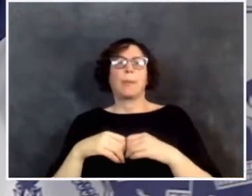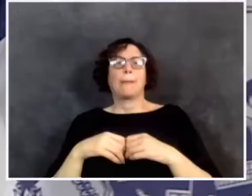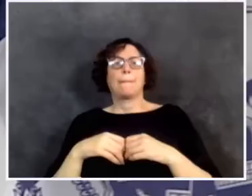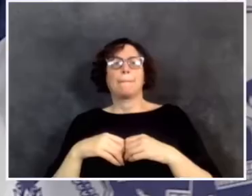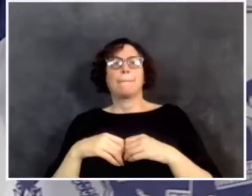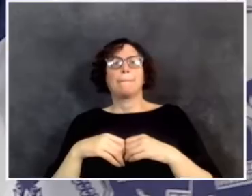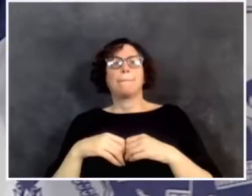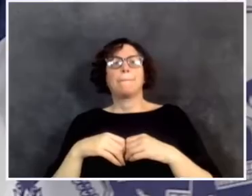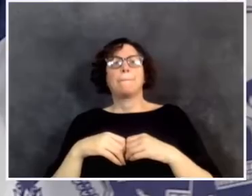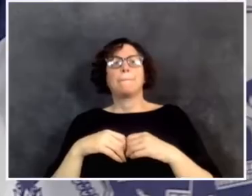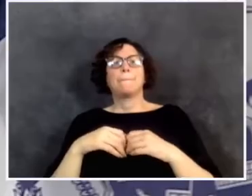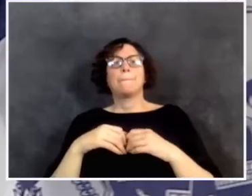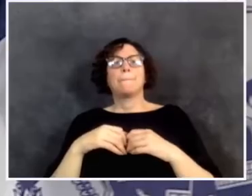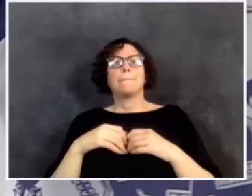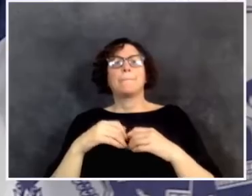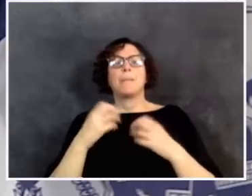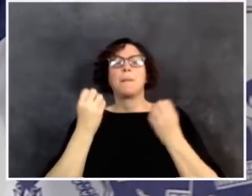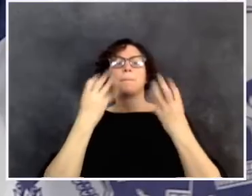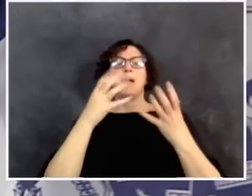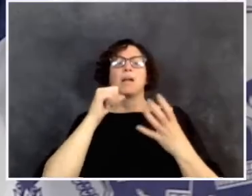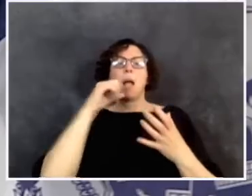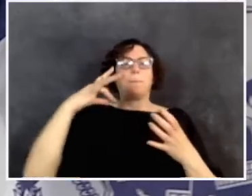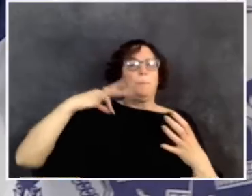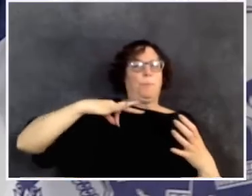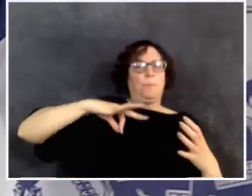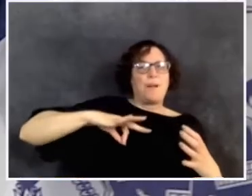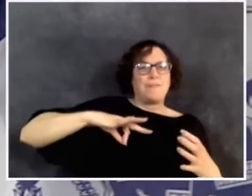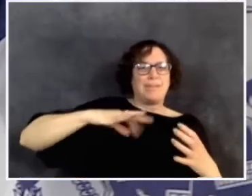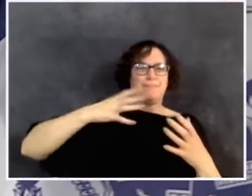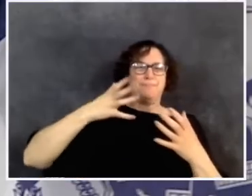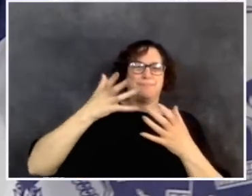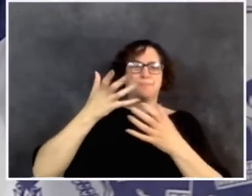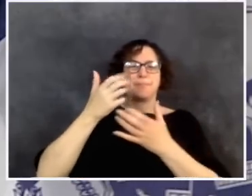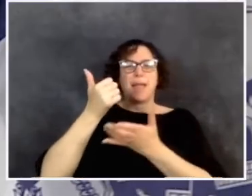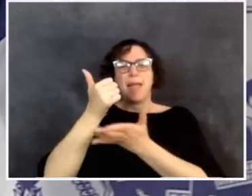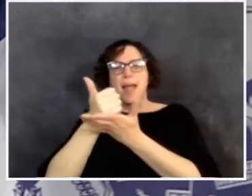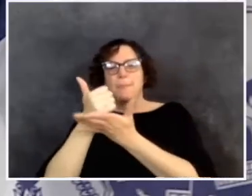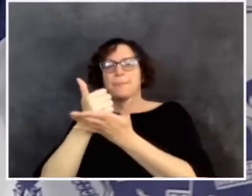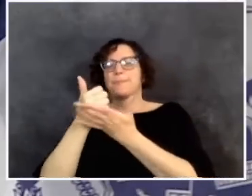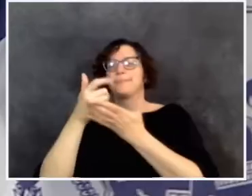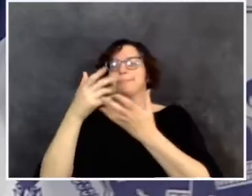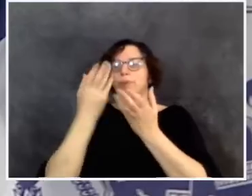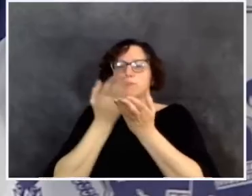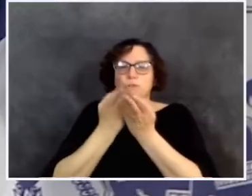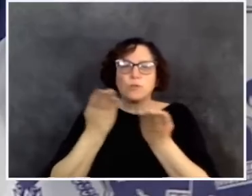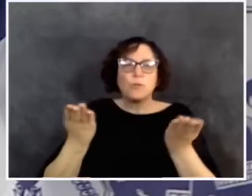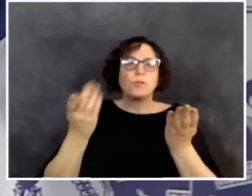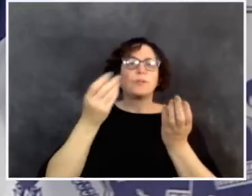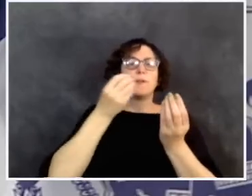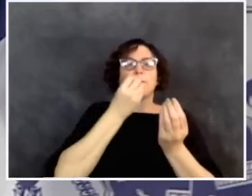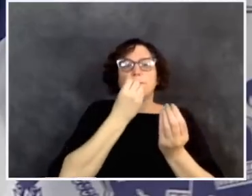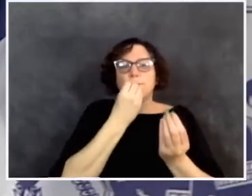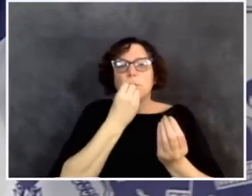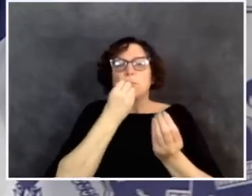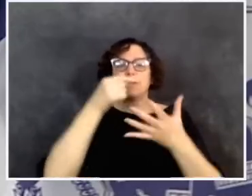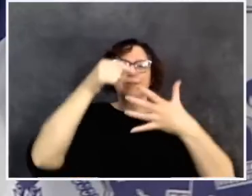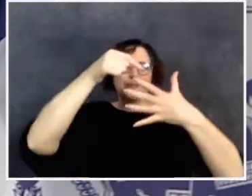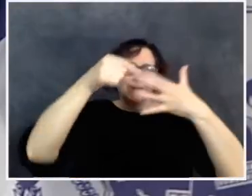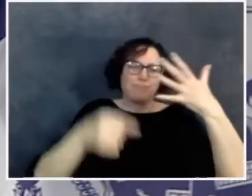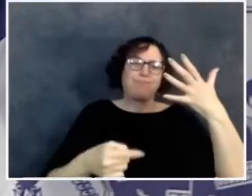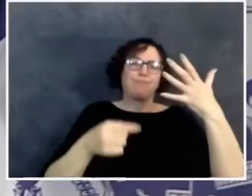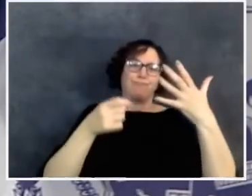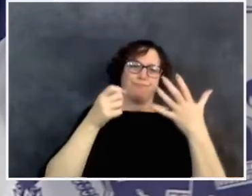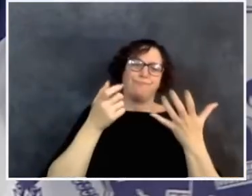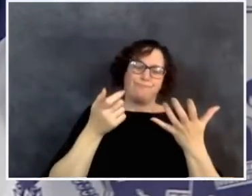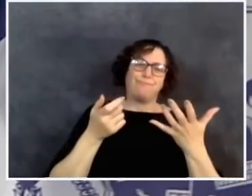health. What is the guidance really at this point, given that some of them are really teetering on the precipice of extinction and have some